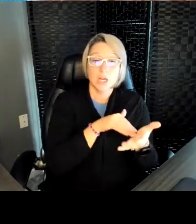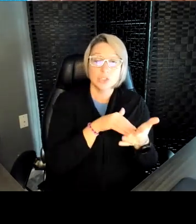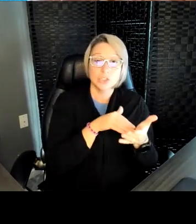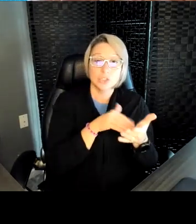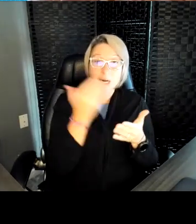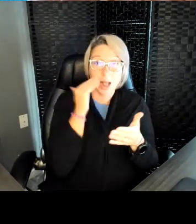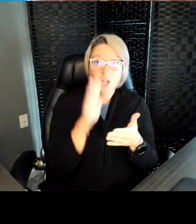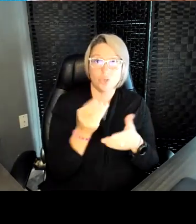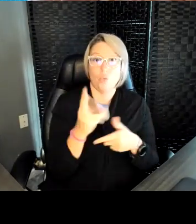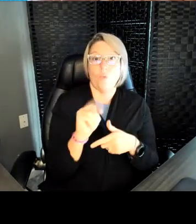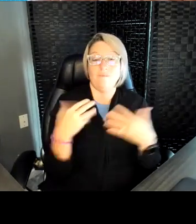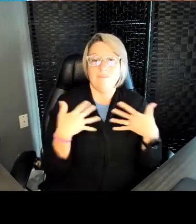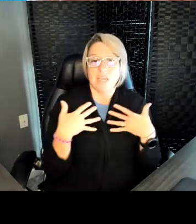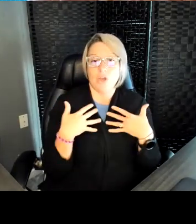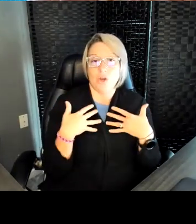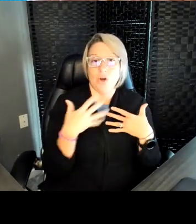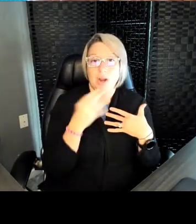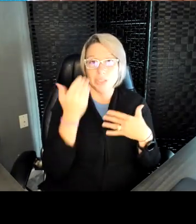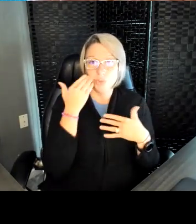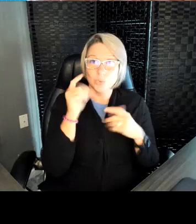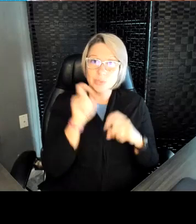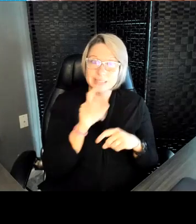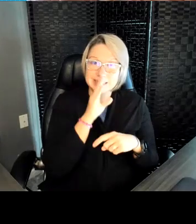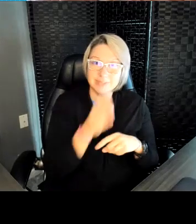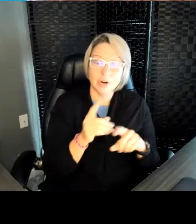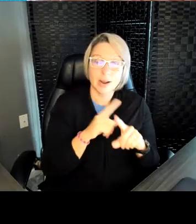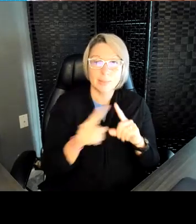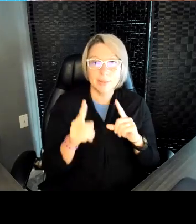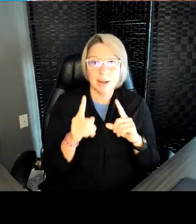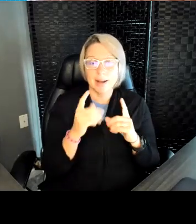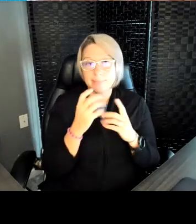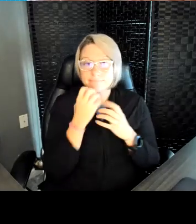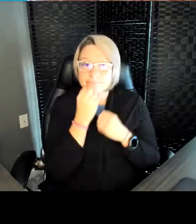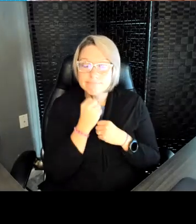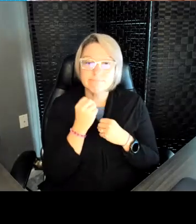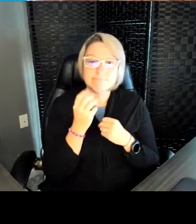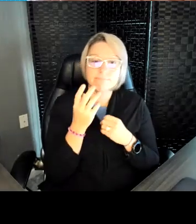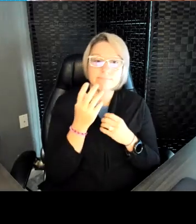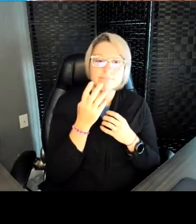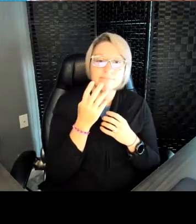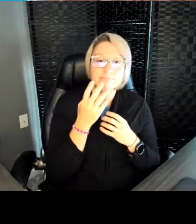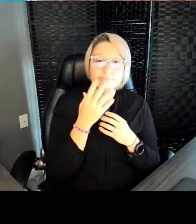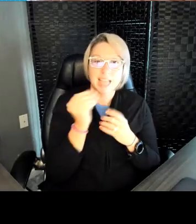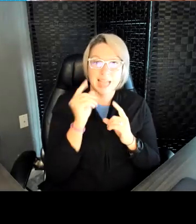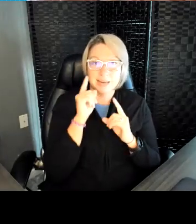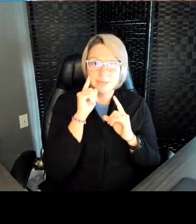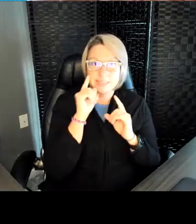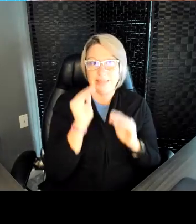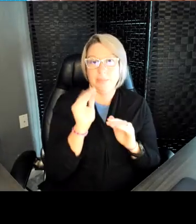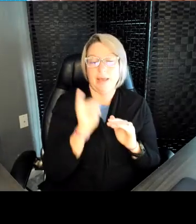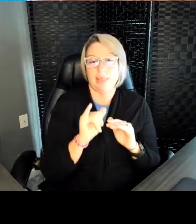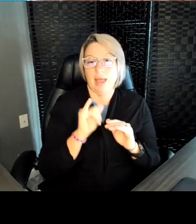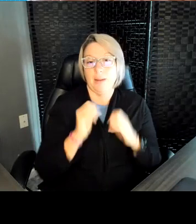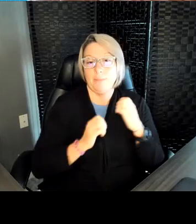fear, knew that needed to be frank but caring and allow for and expect the emotional response. Another comment,